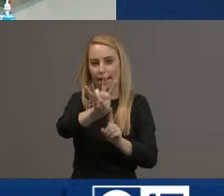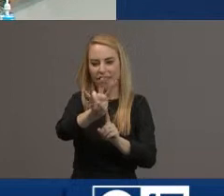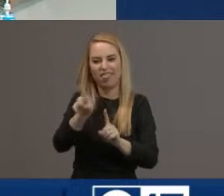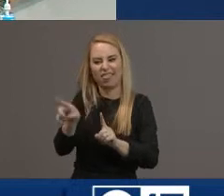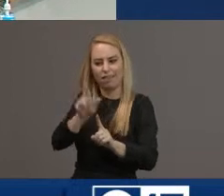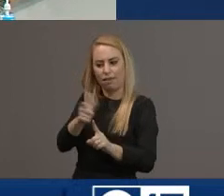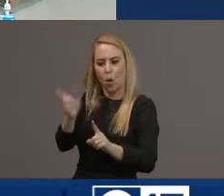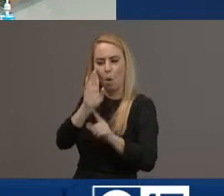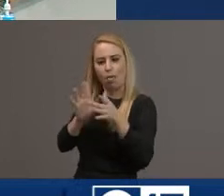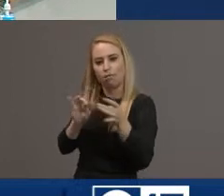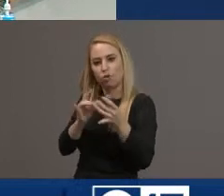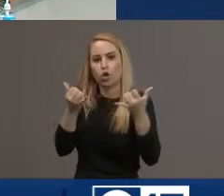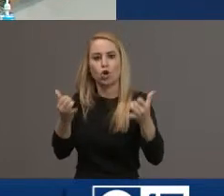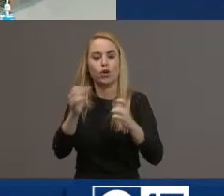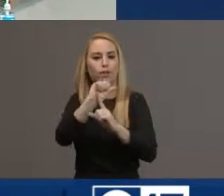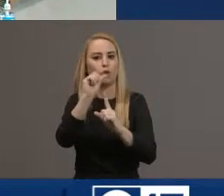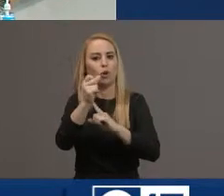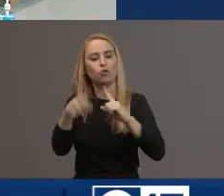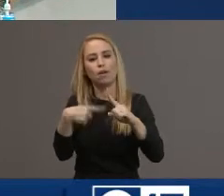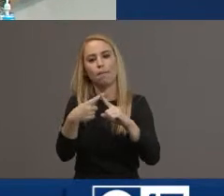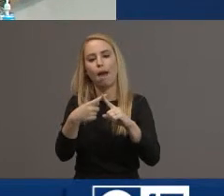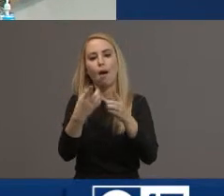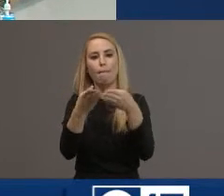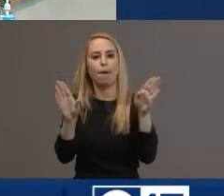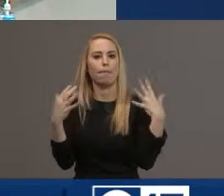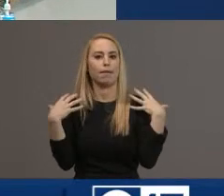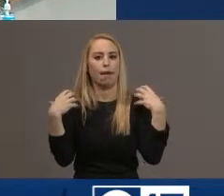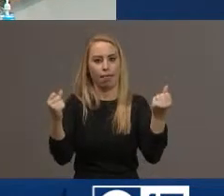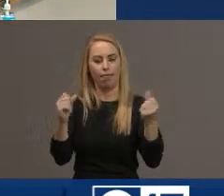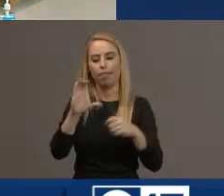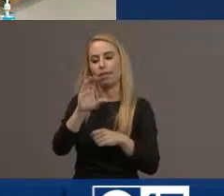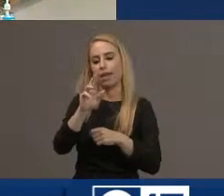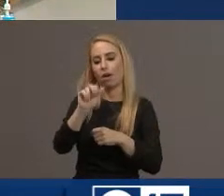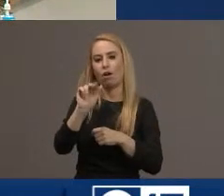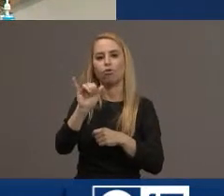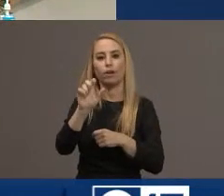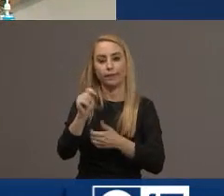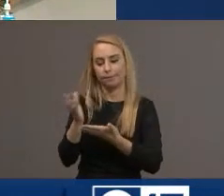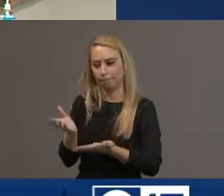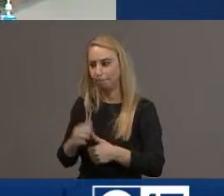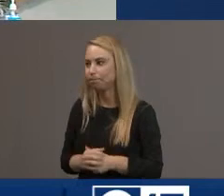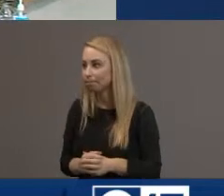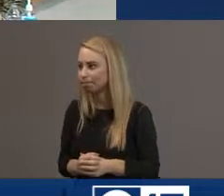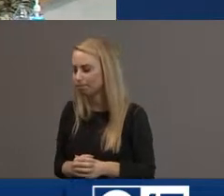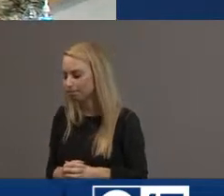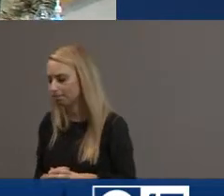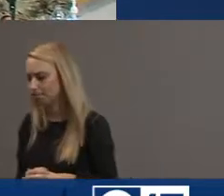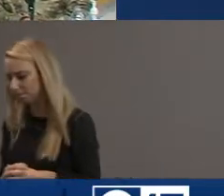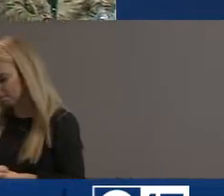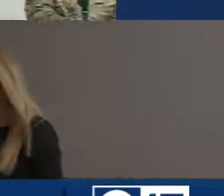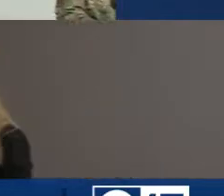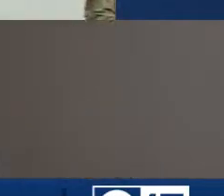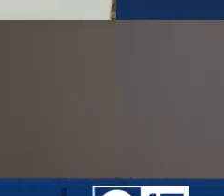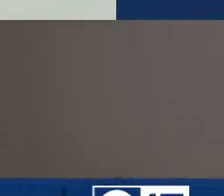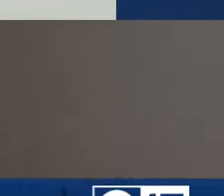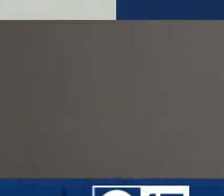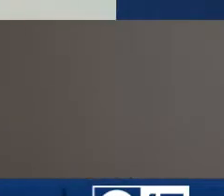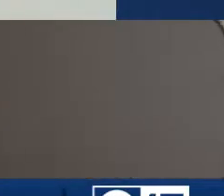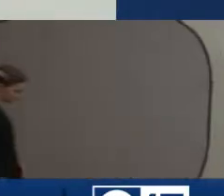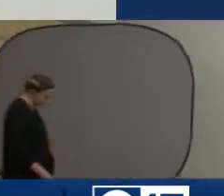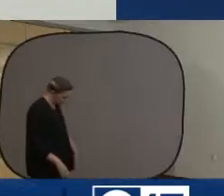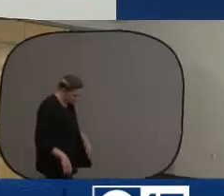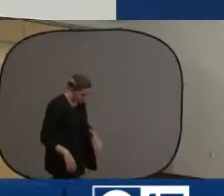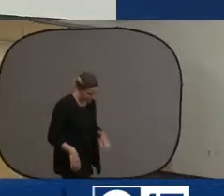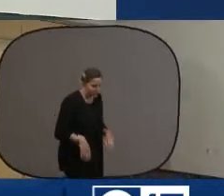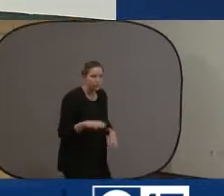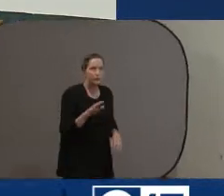us the current situation on public health in Arizona, Dr. Kara Christ. Thank you, Governor. So there's several